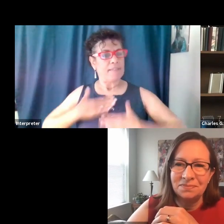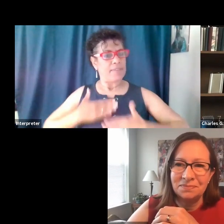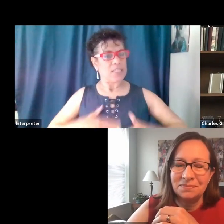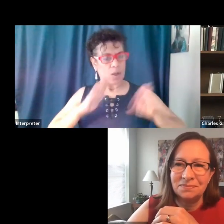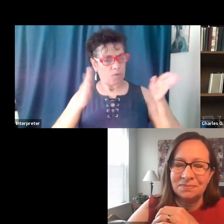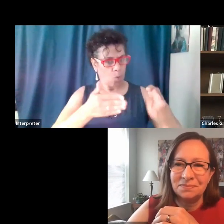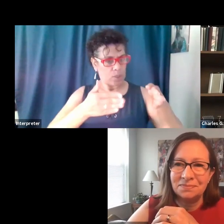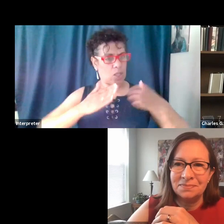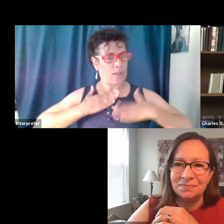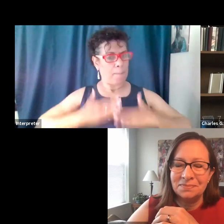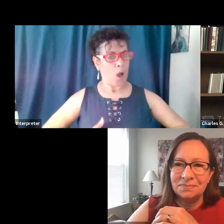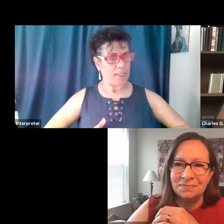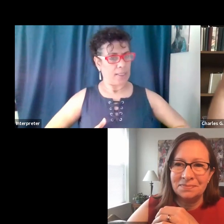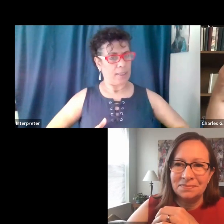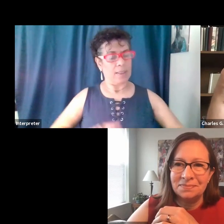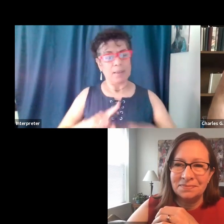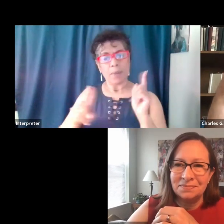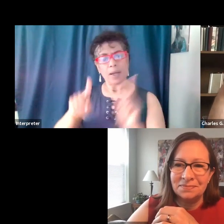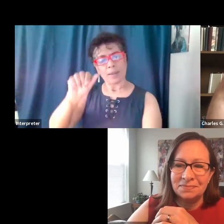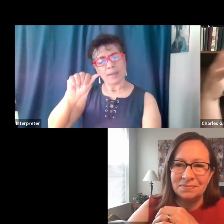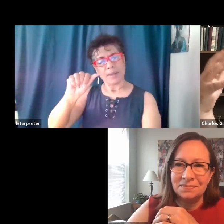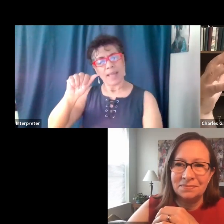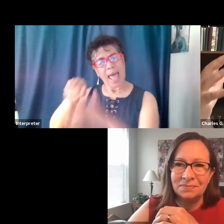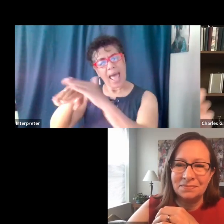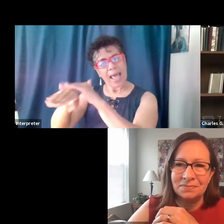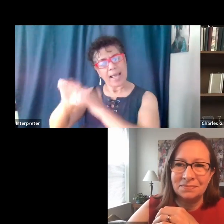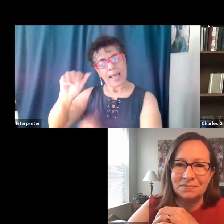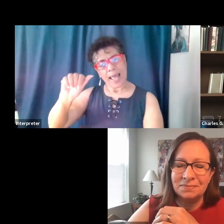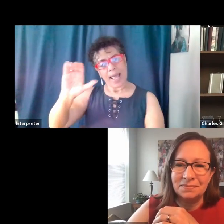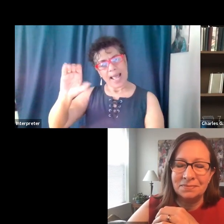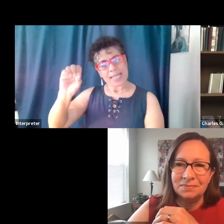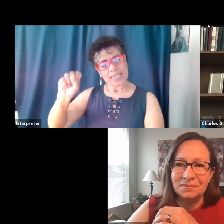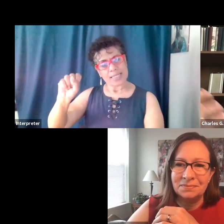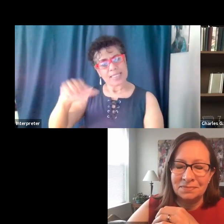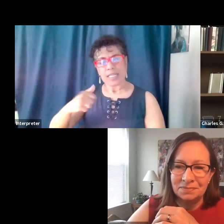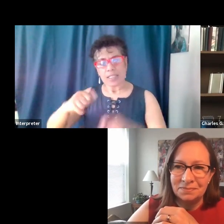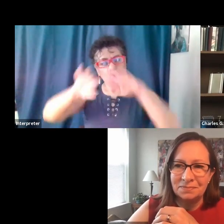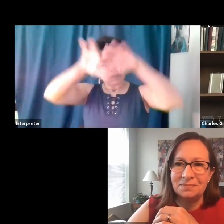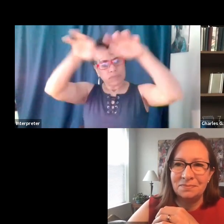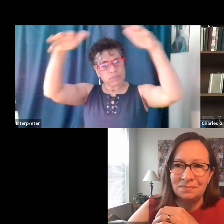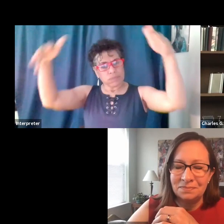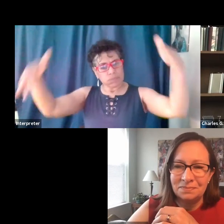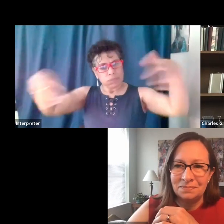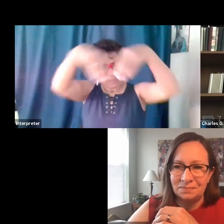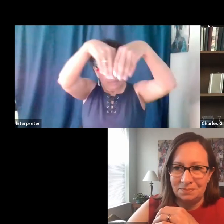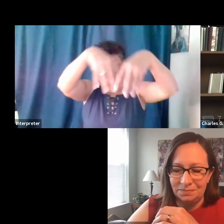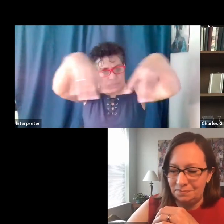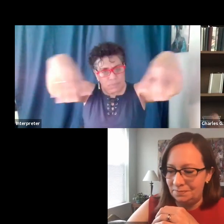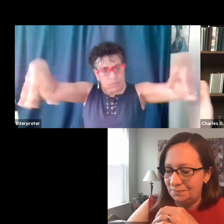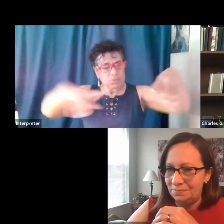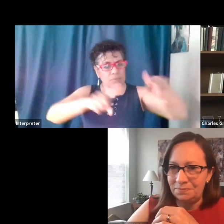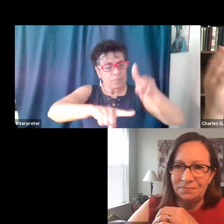we know that access broadly is a wide umbrella that encompasses many different abilities.